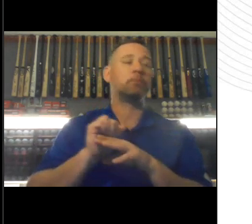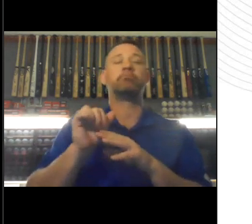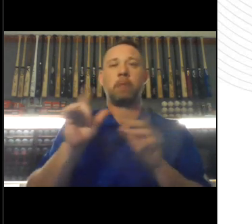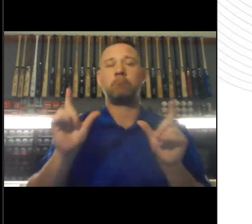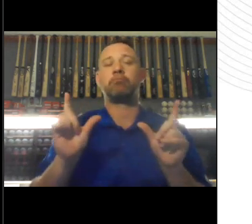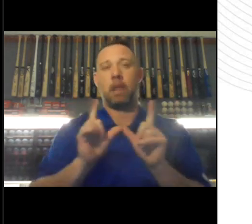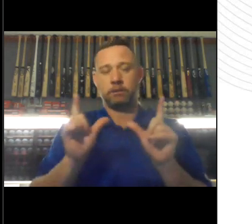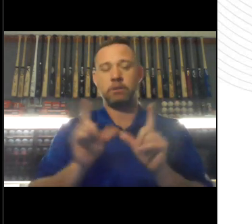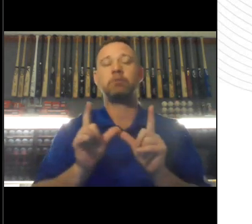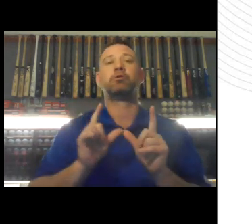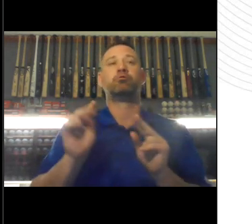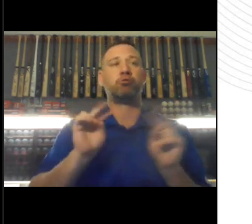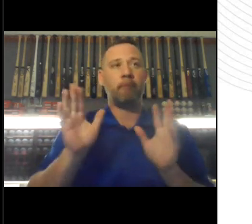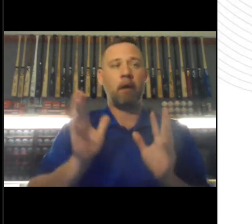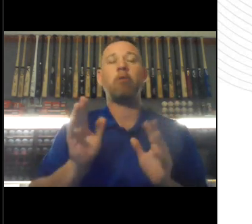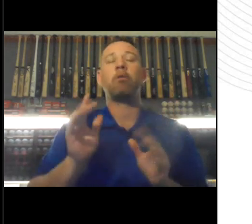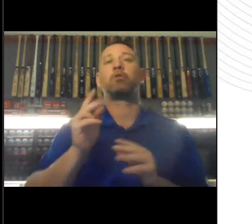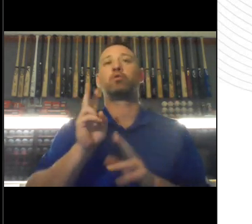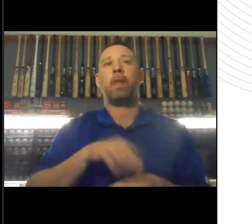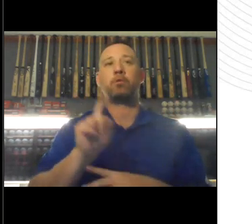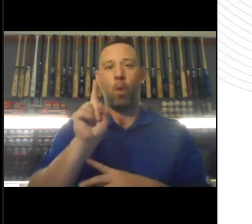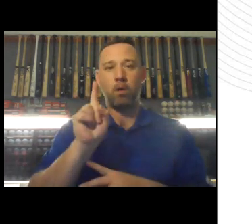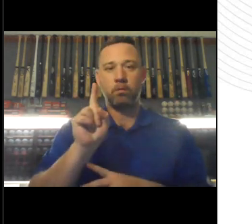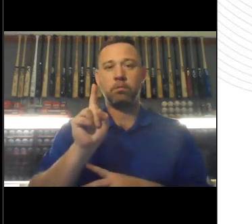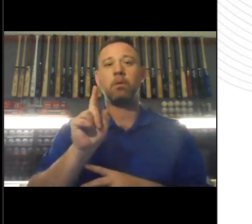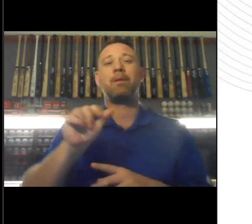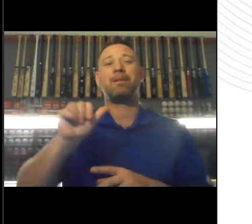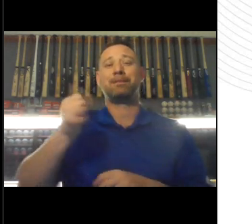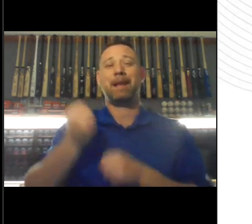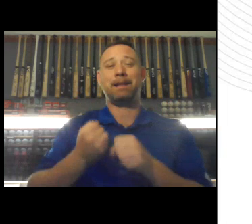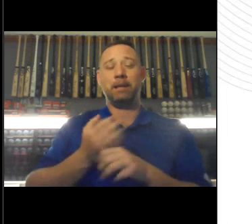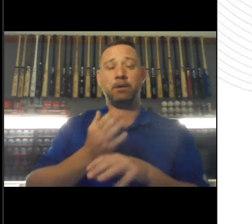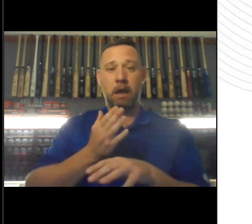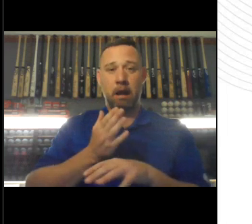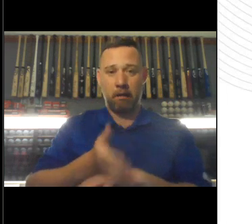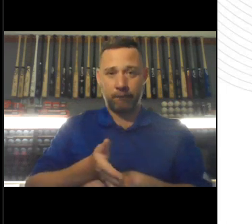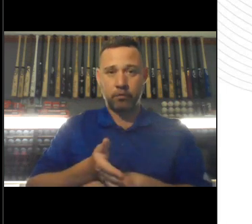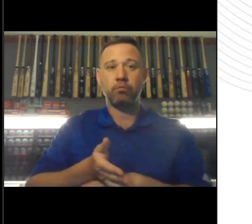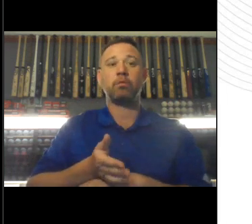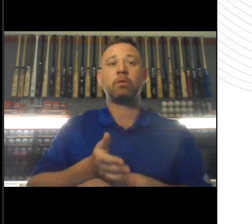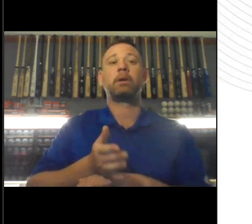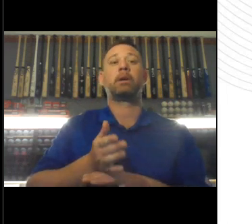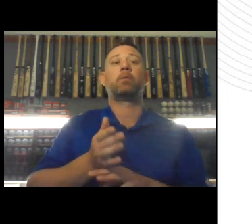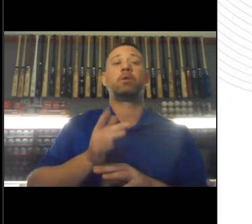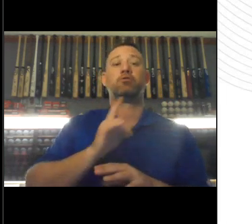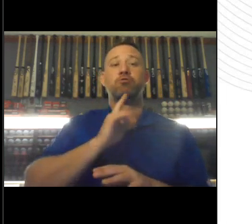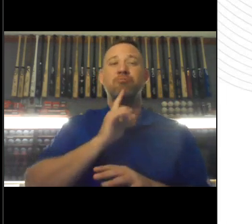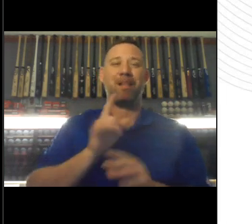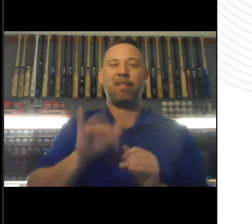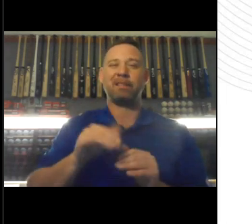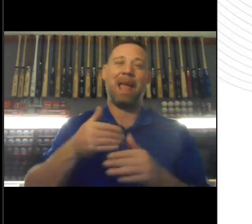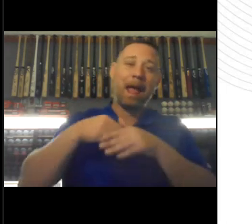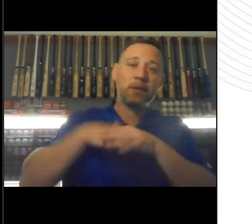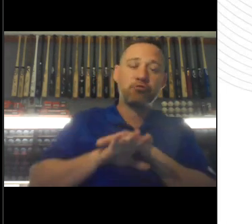did become a licensed surveyor in 2001. Just 10 years after that self-start at really what is the entry level at